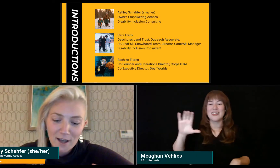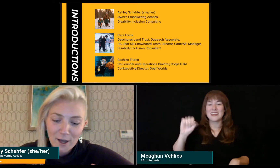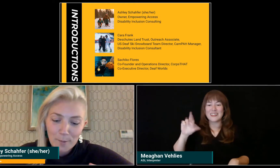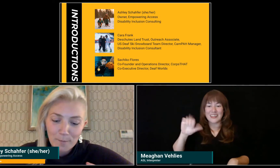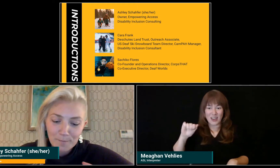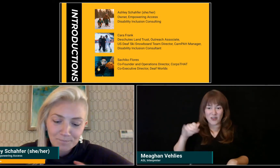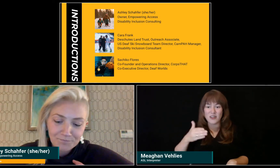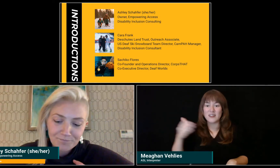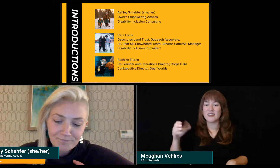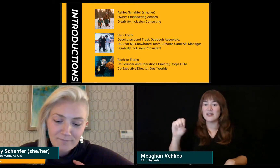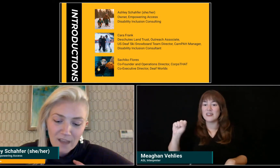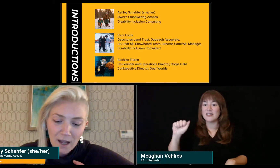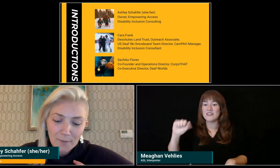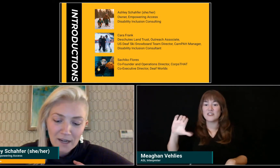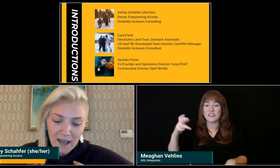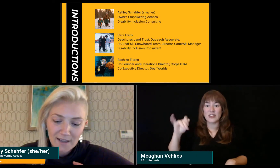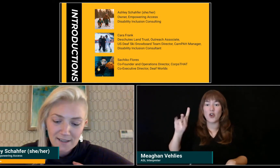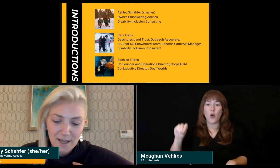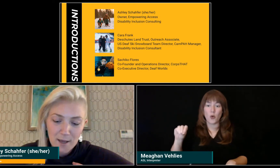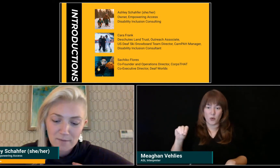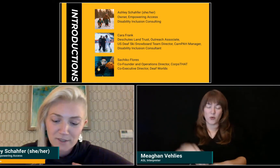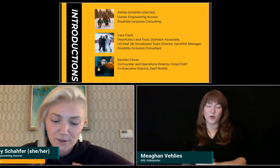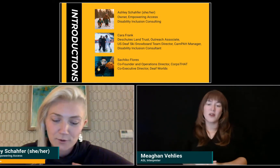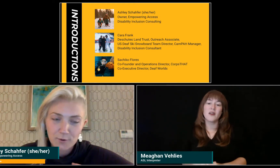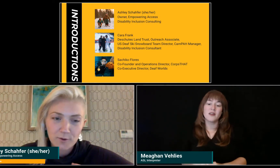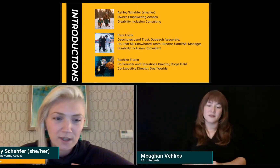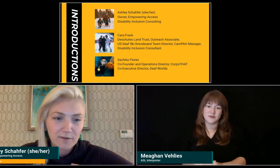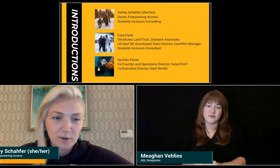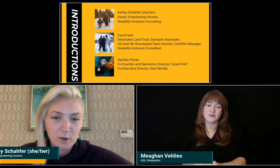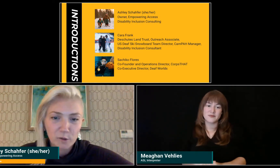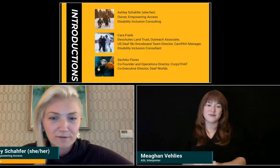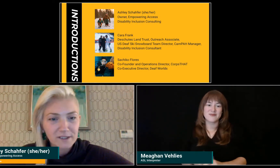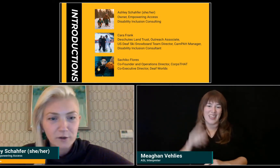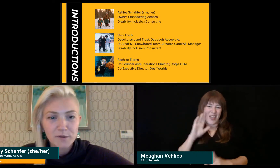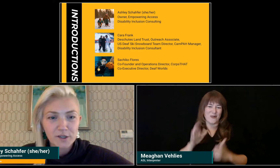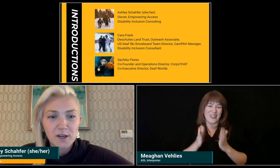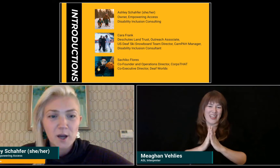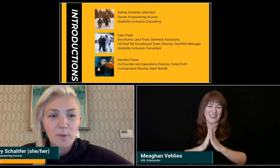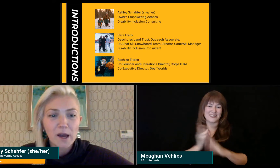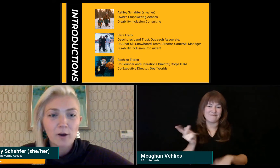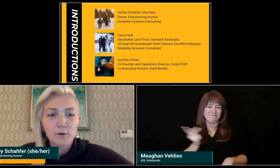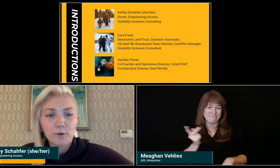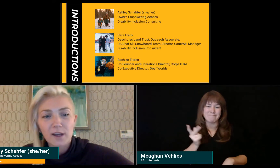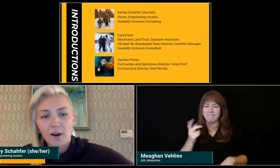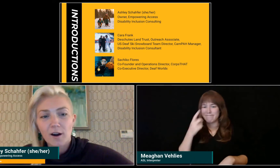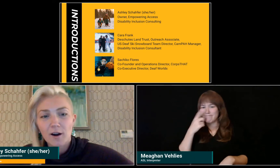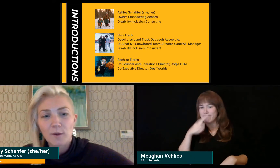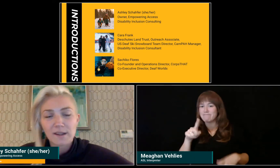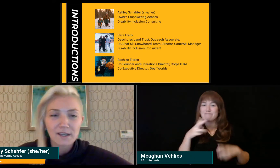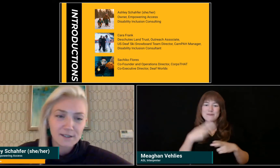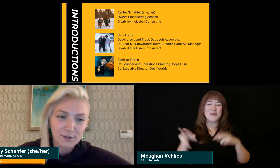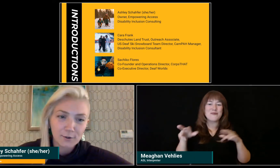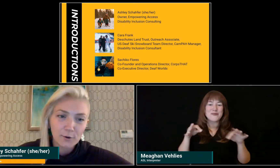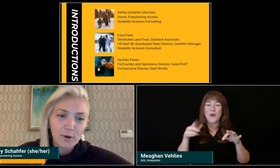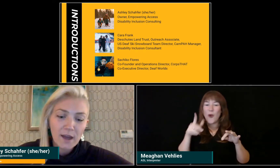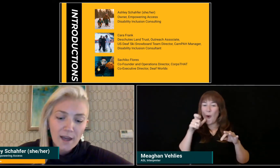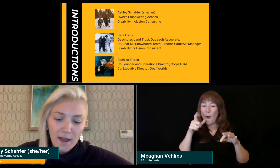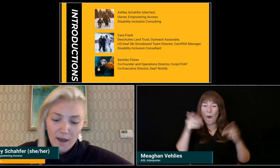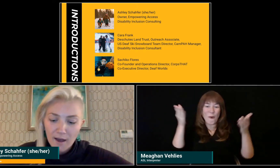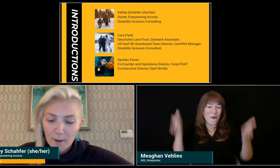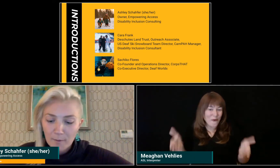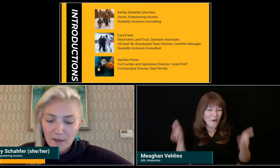And I'm going to ask them to give a little brief description about who they are, what they